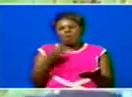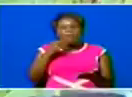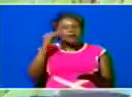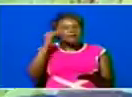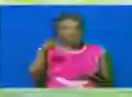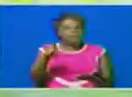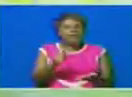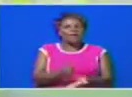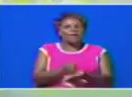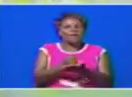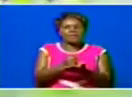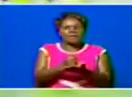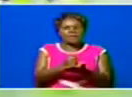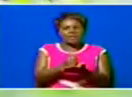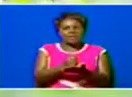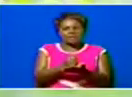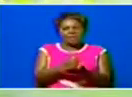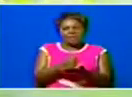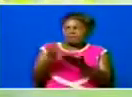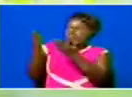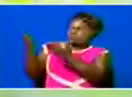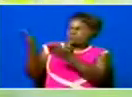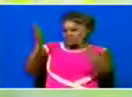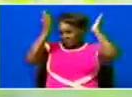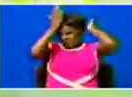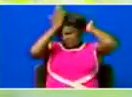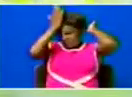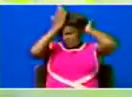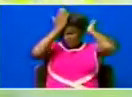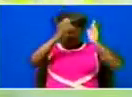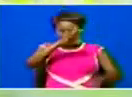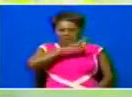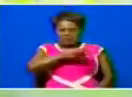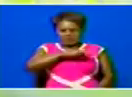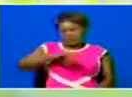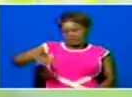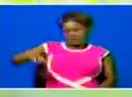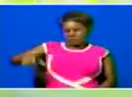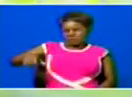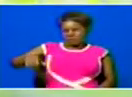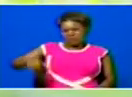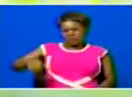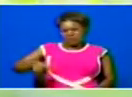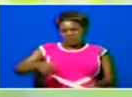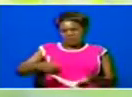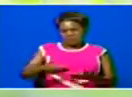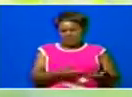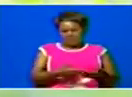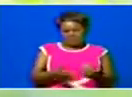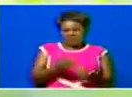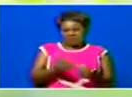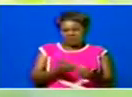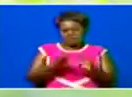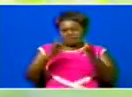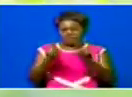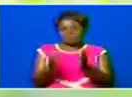wako akusaidie. These are mothers from Kakamega who have benefited from the County Maternal Child Health and Family